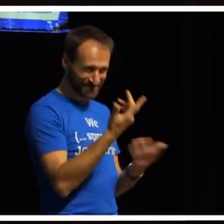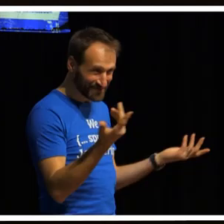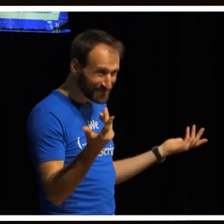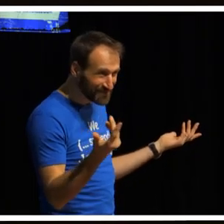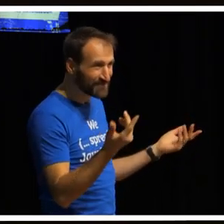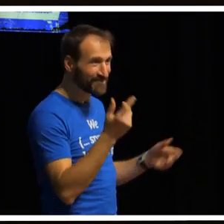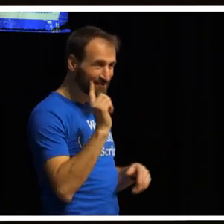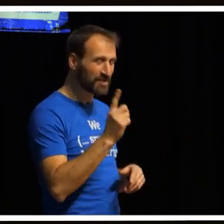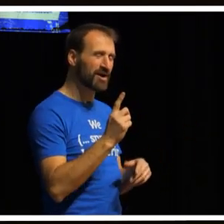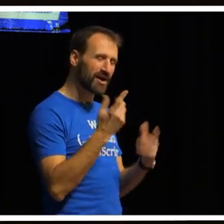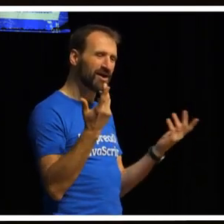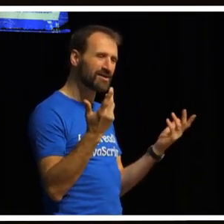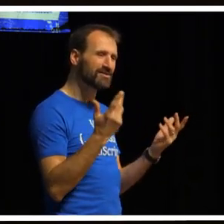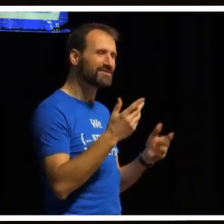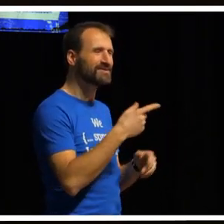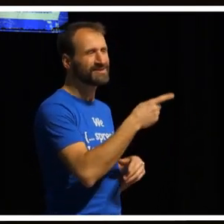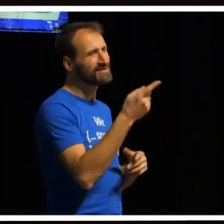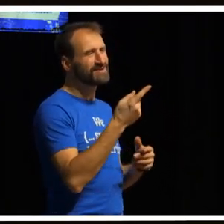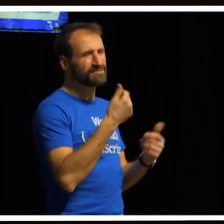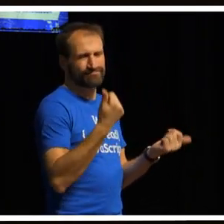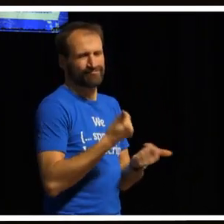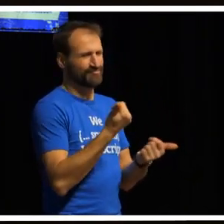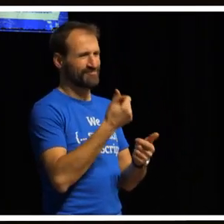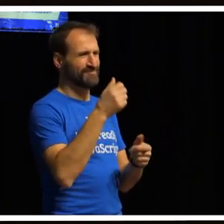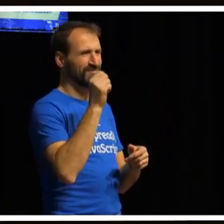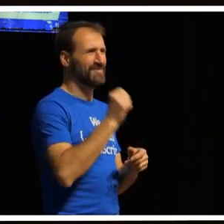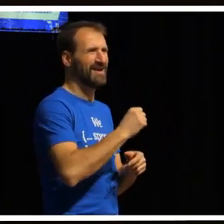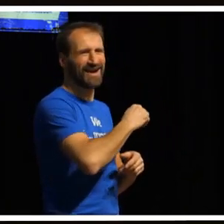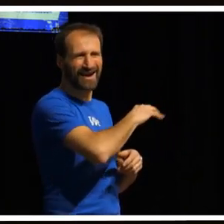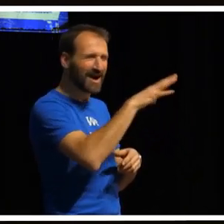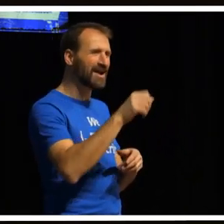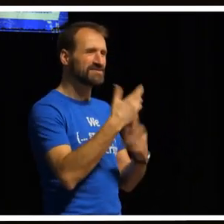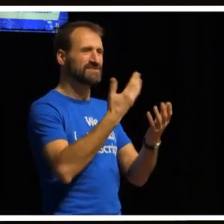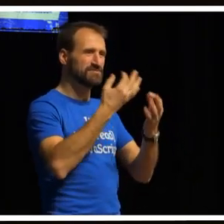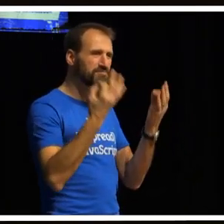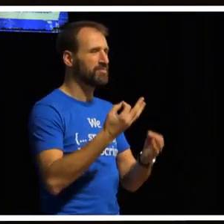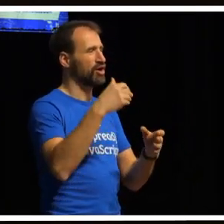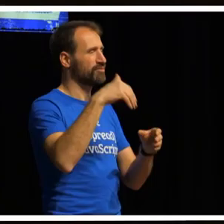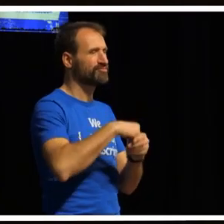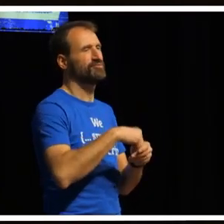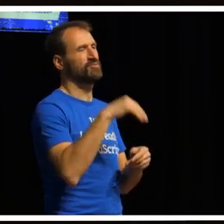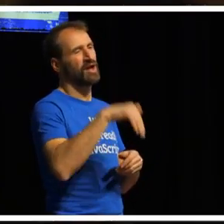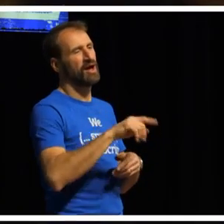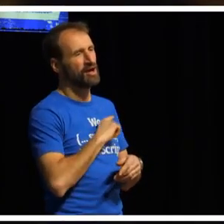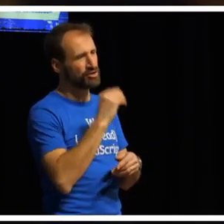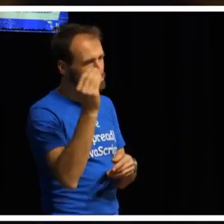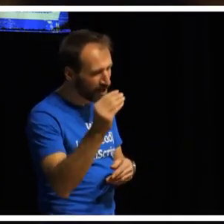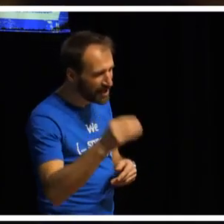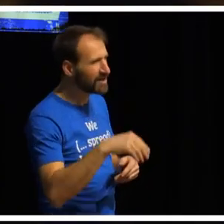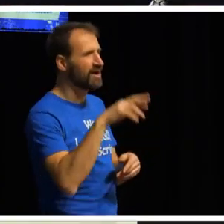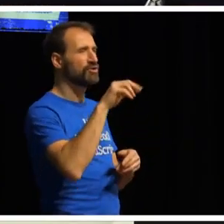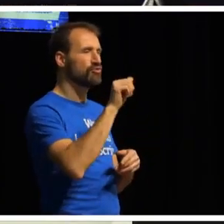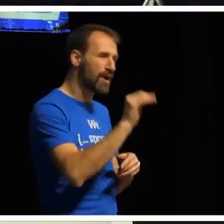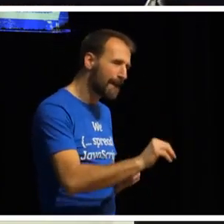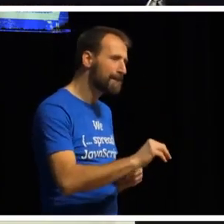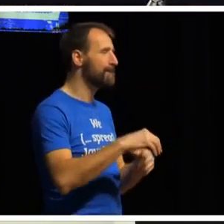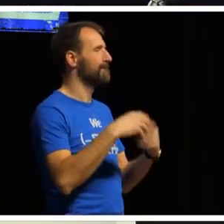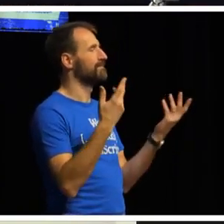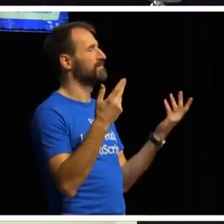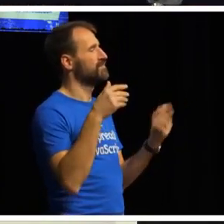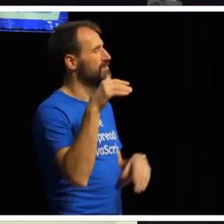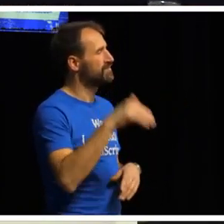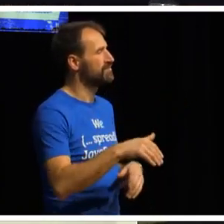you can pretty much just add power to it, and it's got everything it needs to run. It's got the read-only memory, it's got RAM, it's they've even usually got